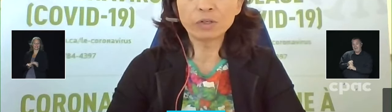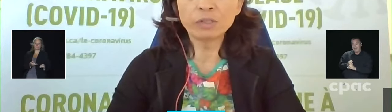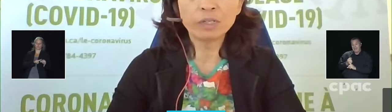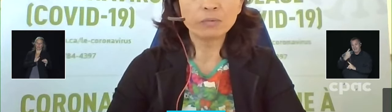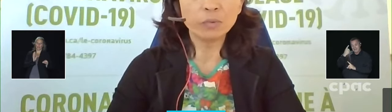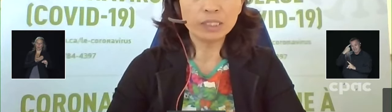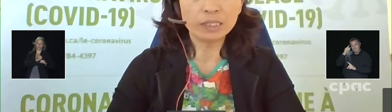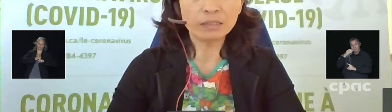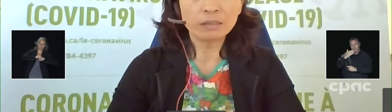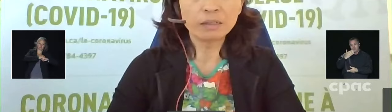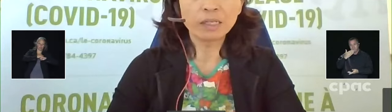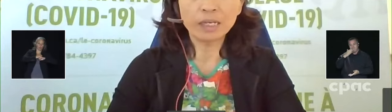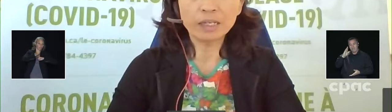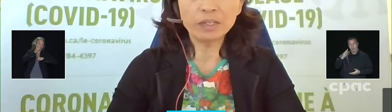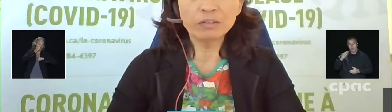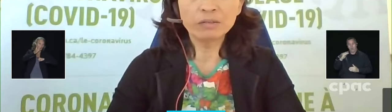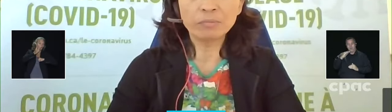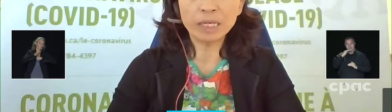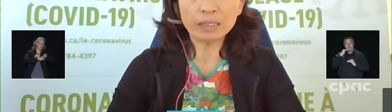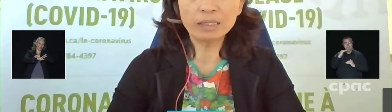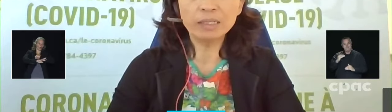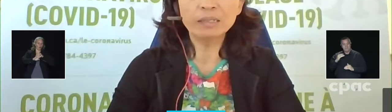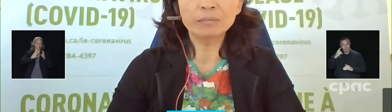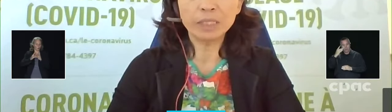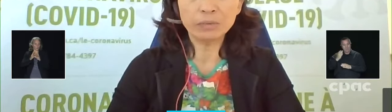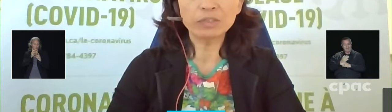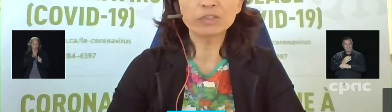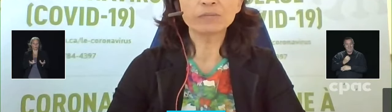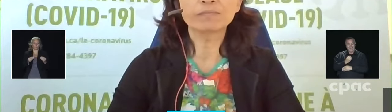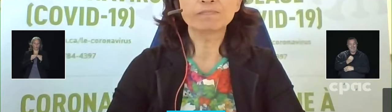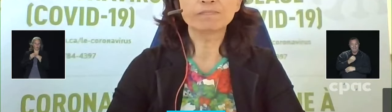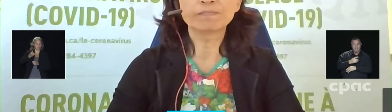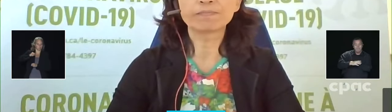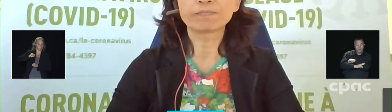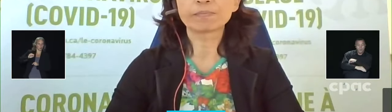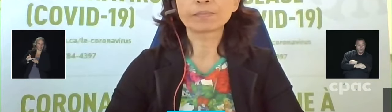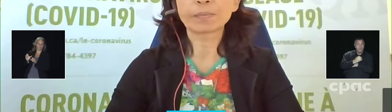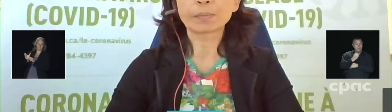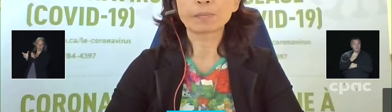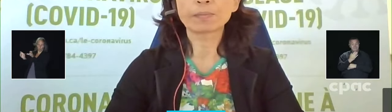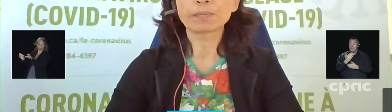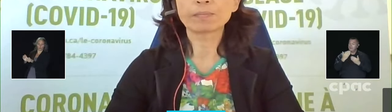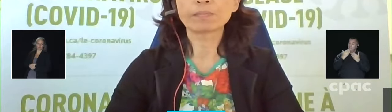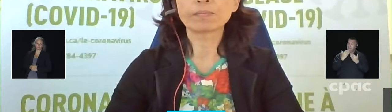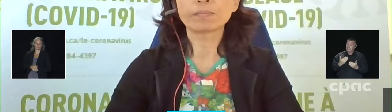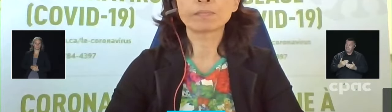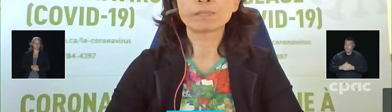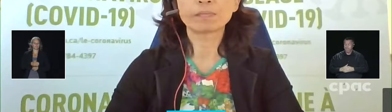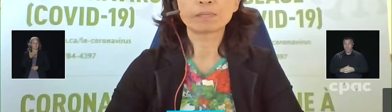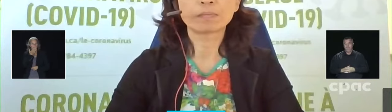the fall and winter. Thank you. Merci, Miigwech.